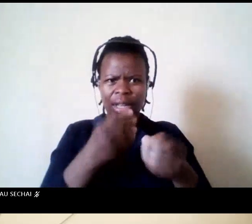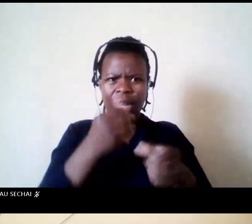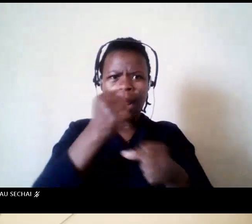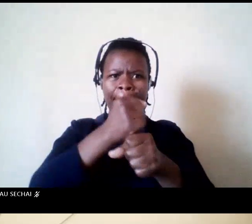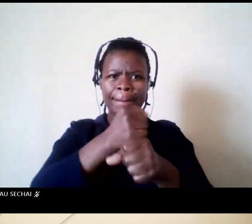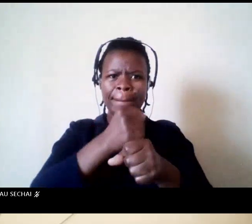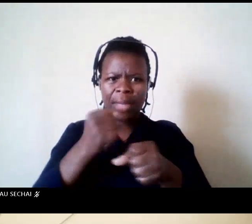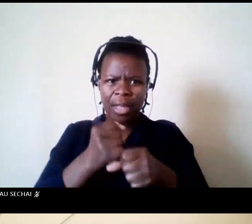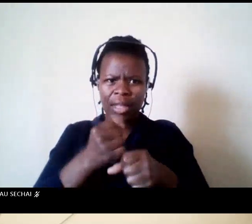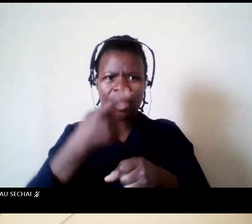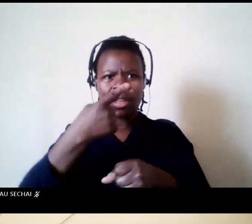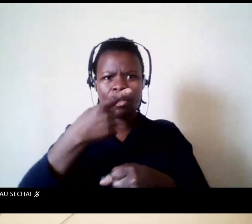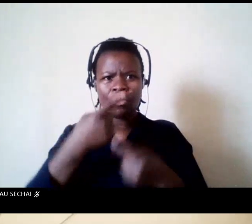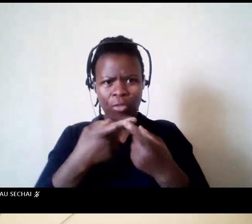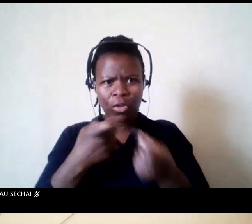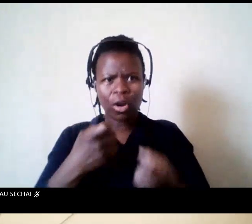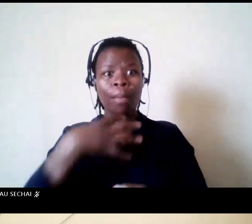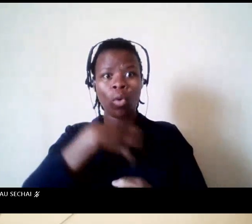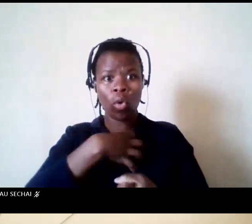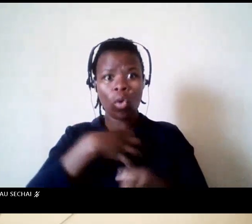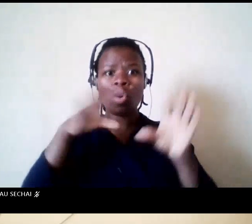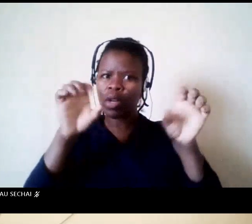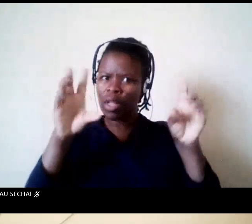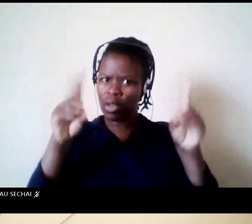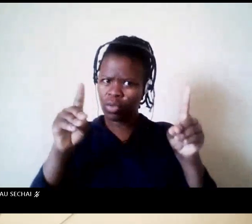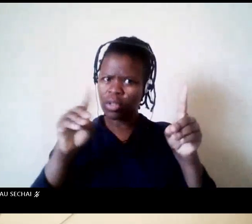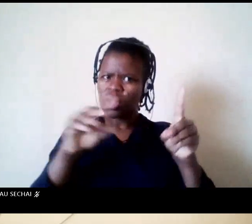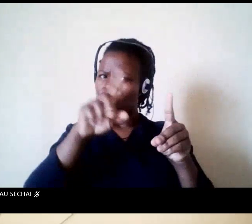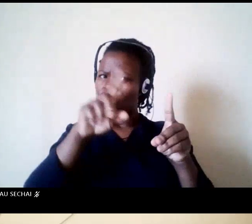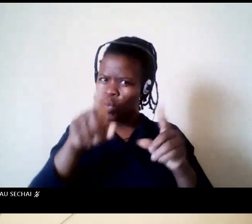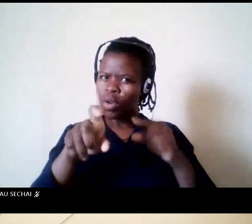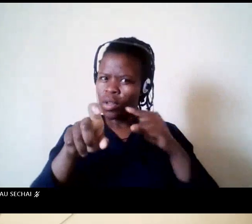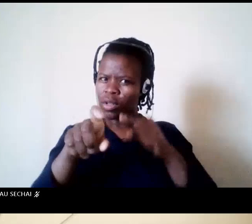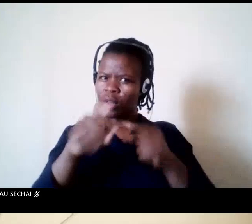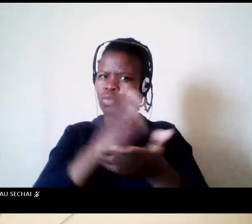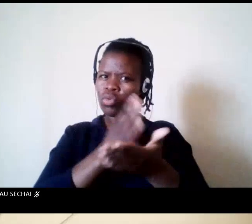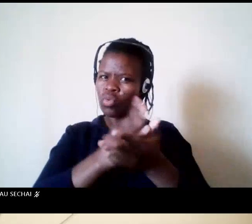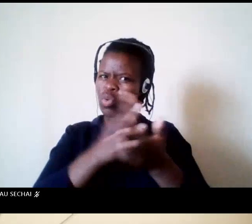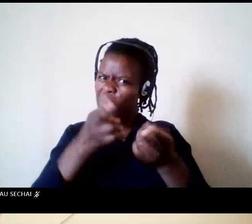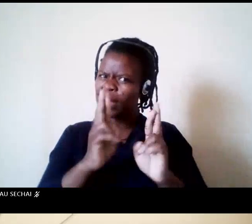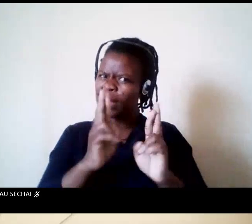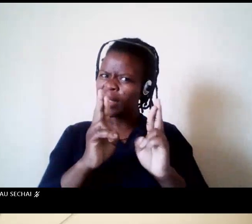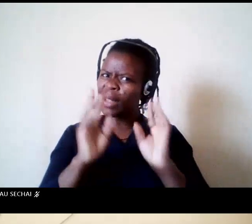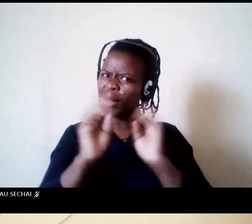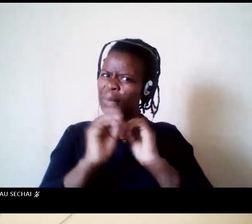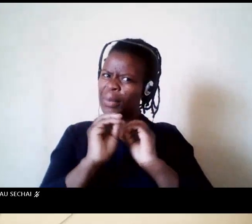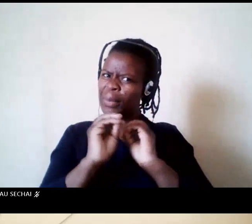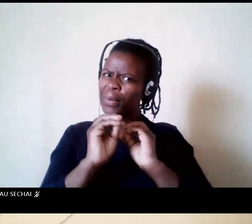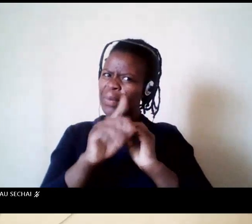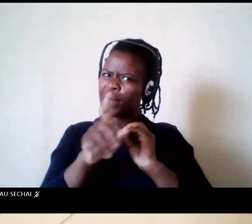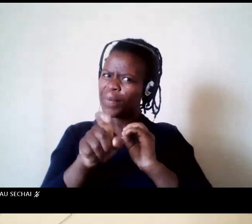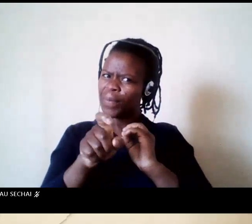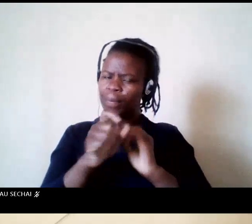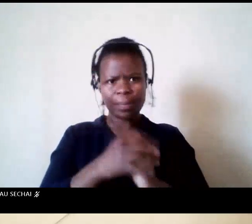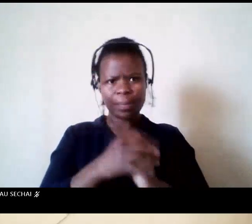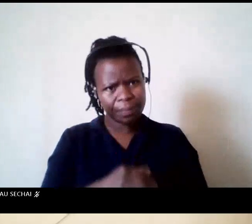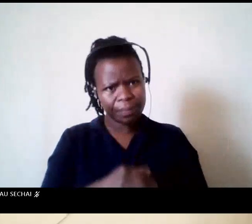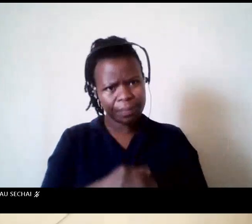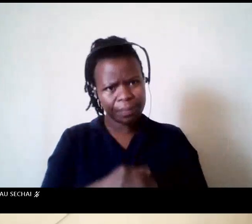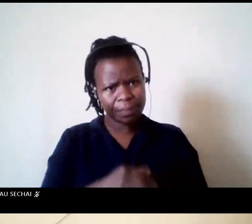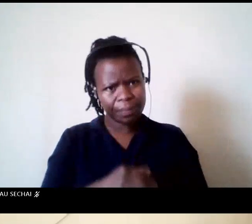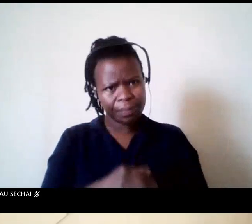education? Yeah, so that's question 1. Like, doesn't that risk risk the exclusion of the child